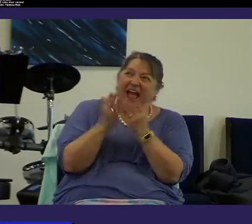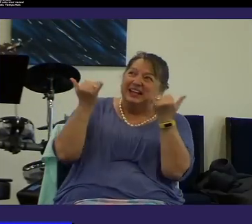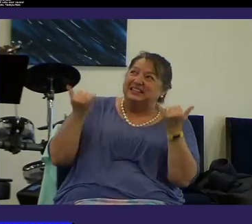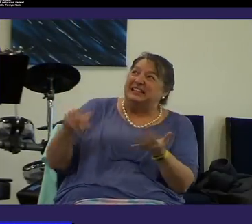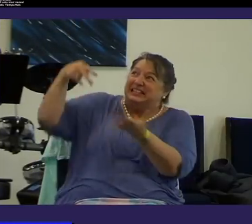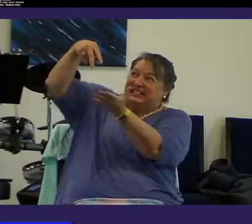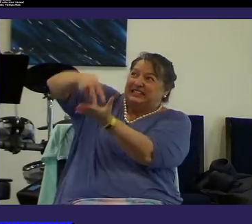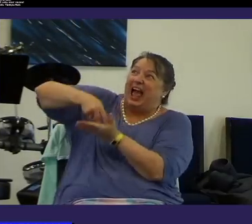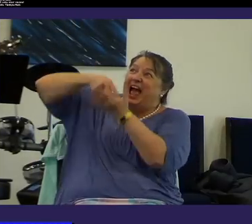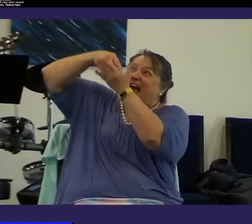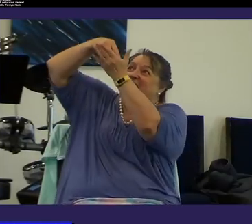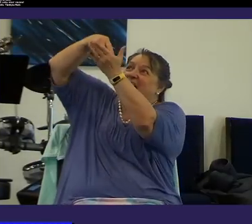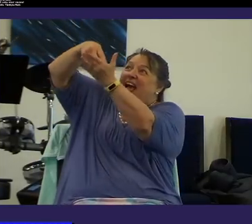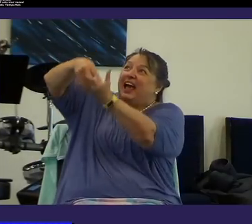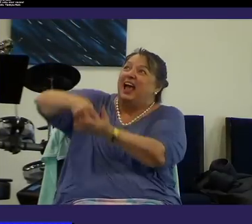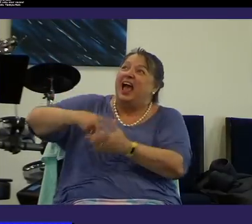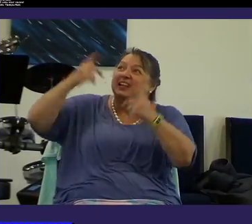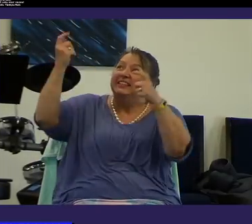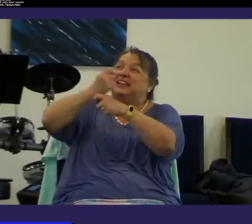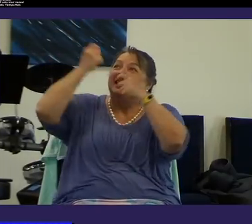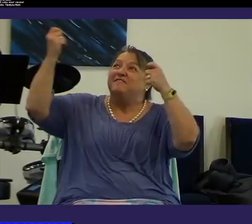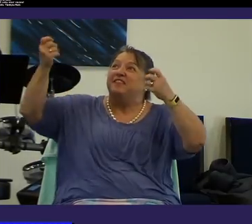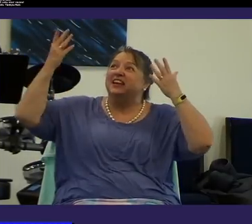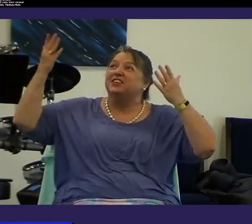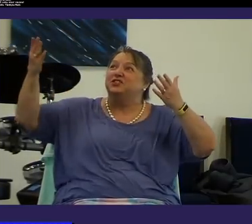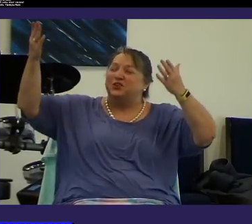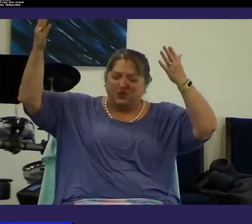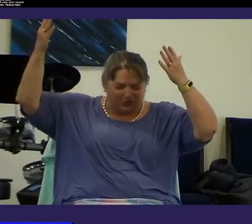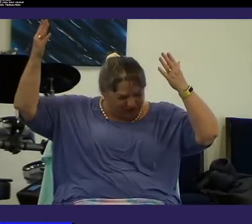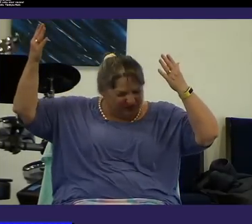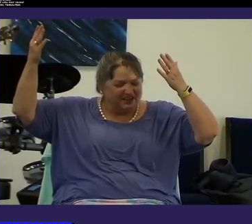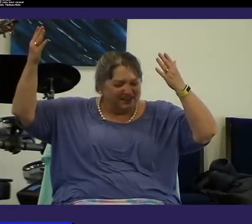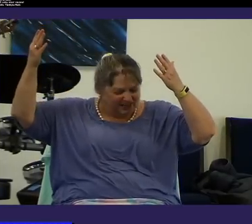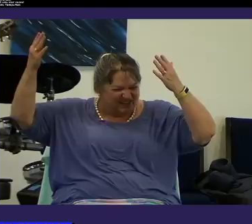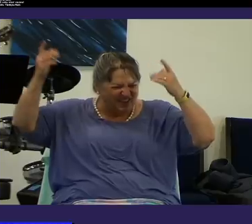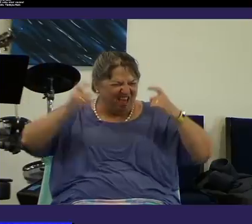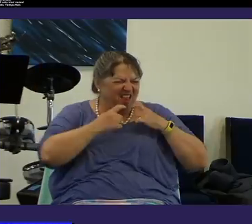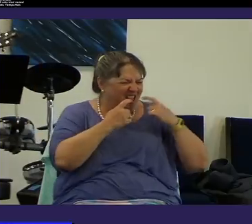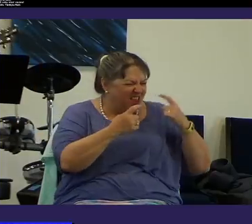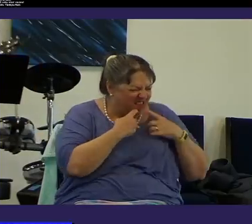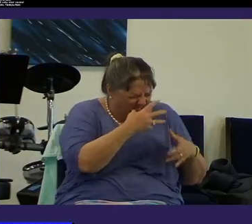And as he stands in victory,